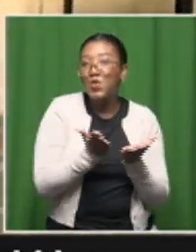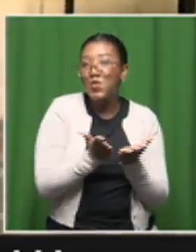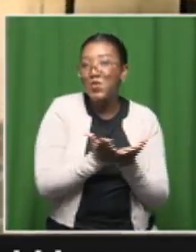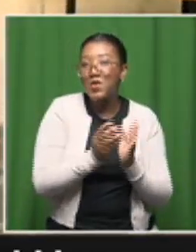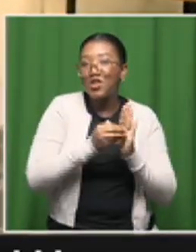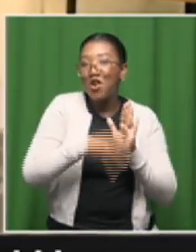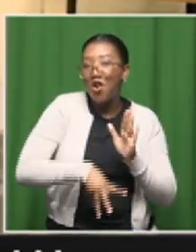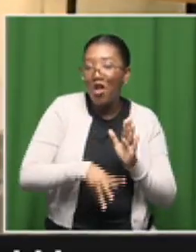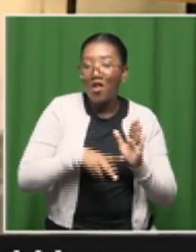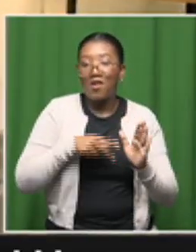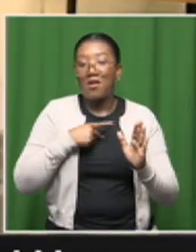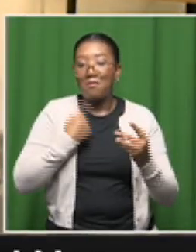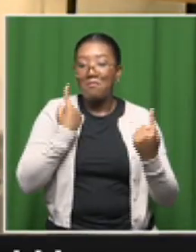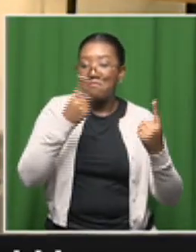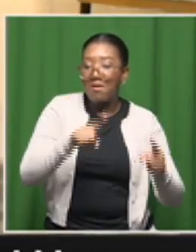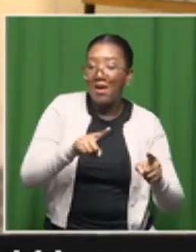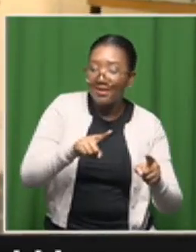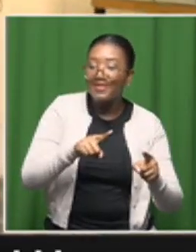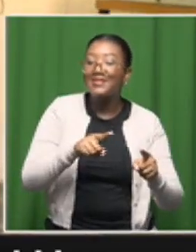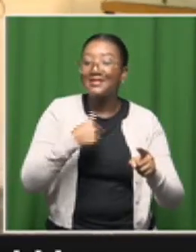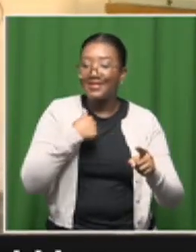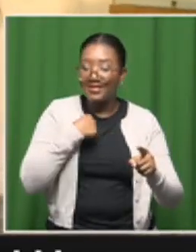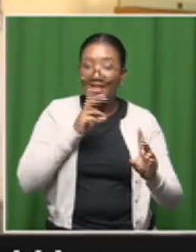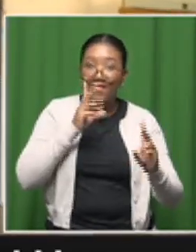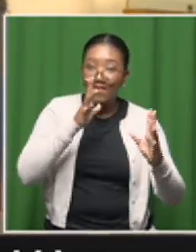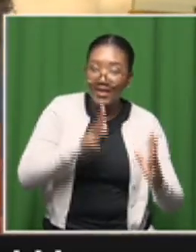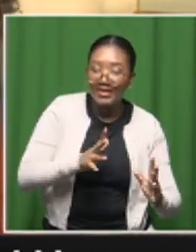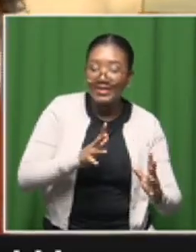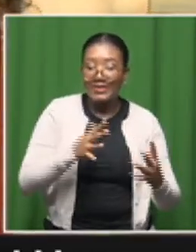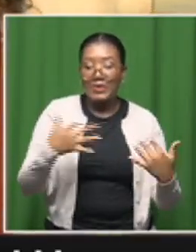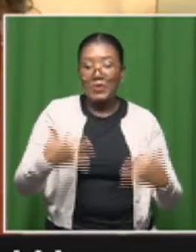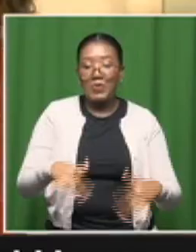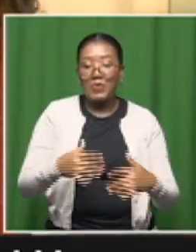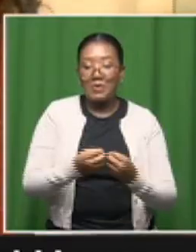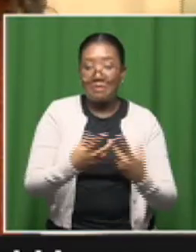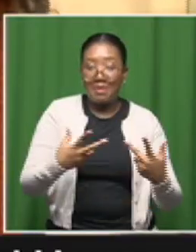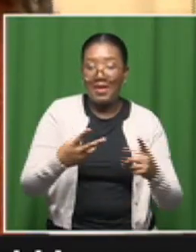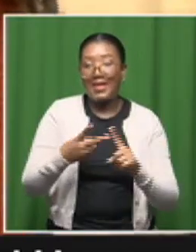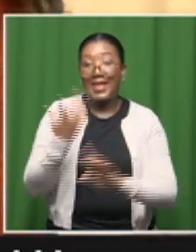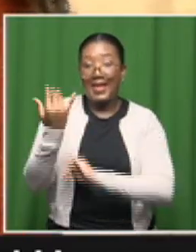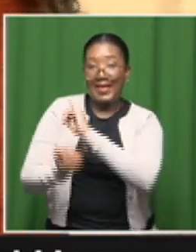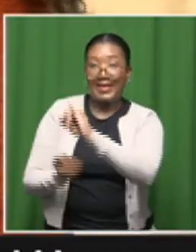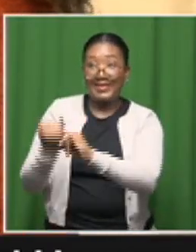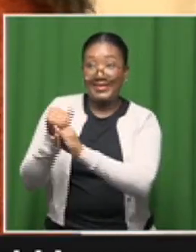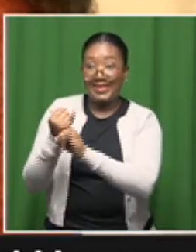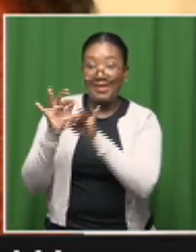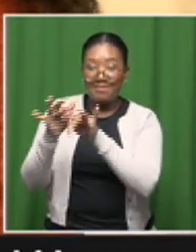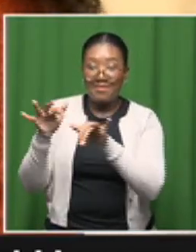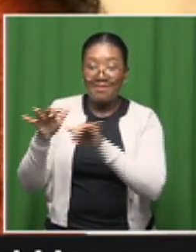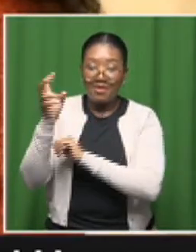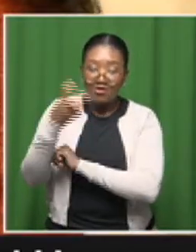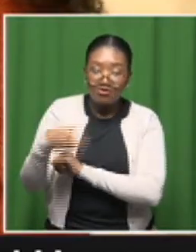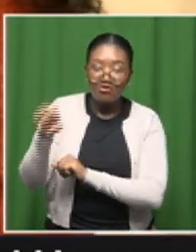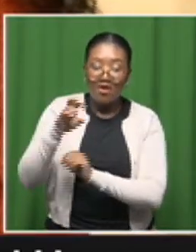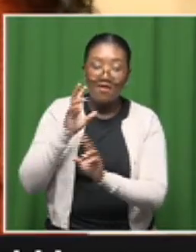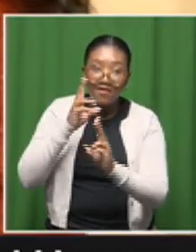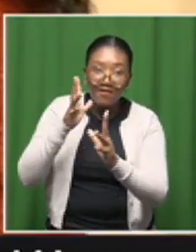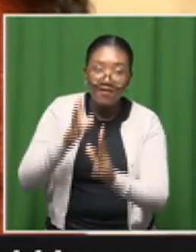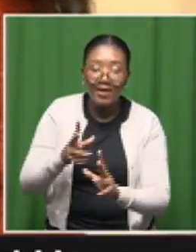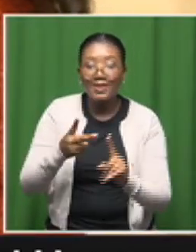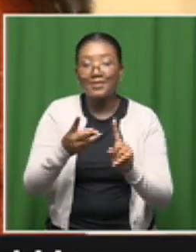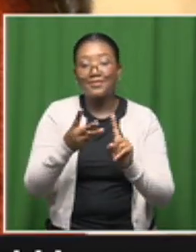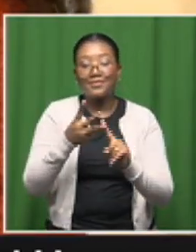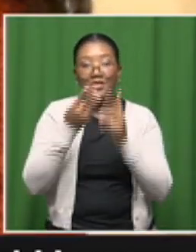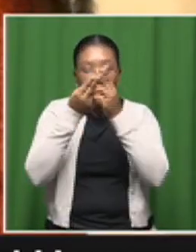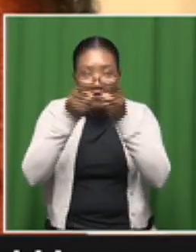and subsequently they come into the Camissa Museum as well. There are lots of international tourists that come, and lots of university